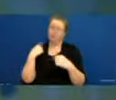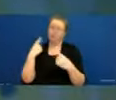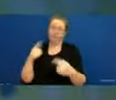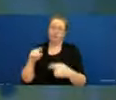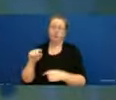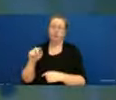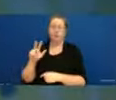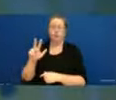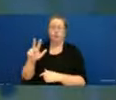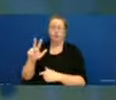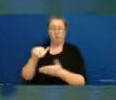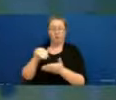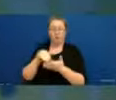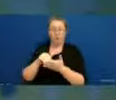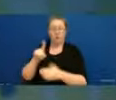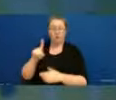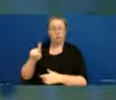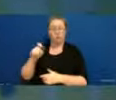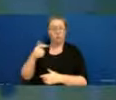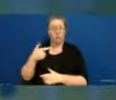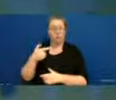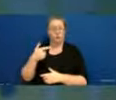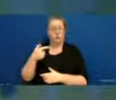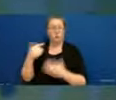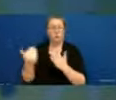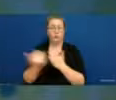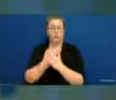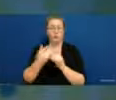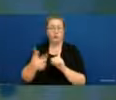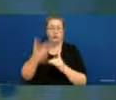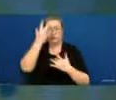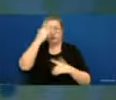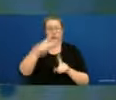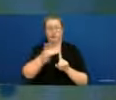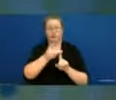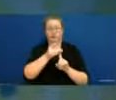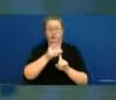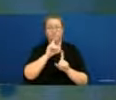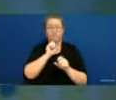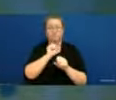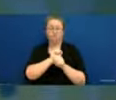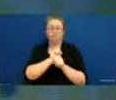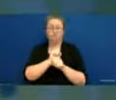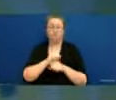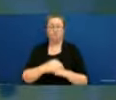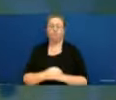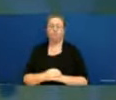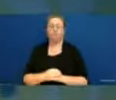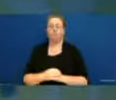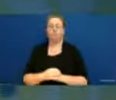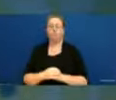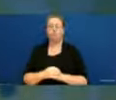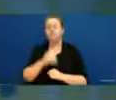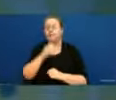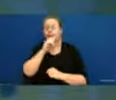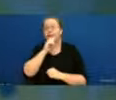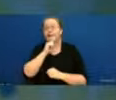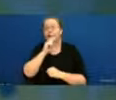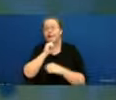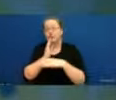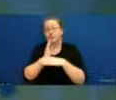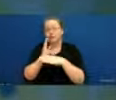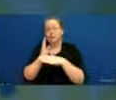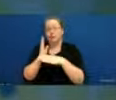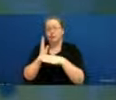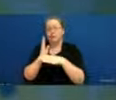yet, with 3,121 new cases in the week that ended November 7th. Our